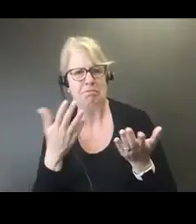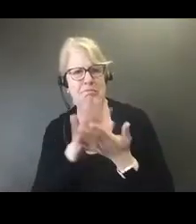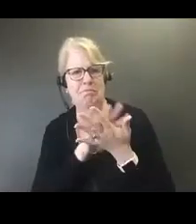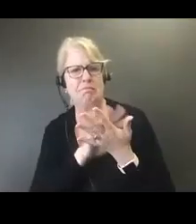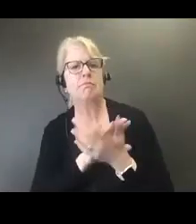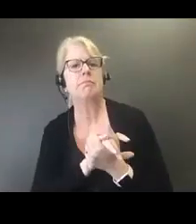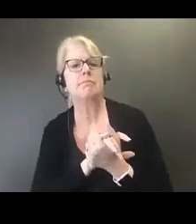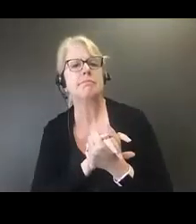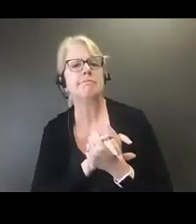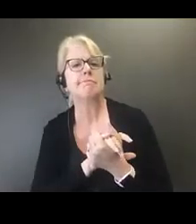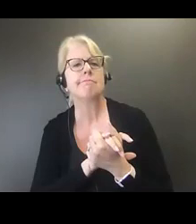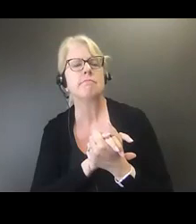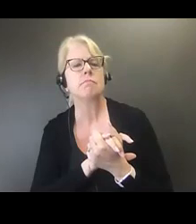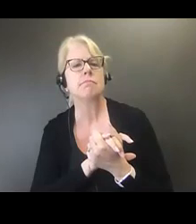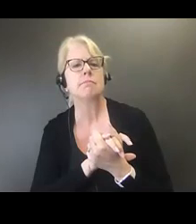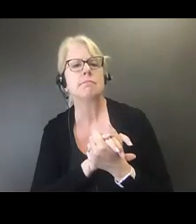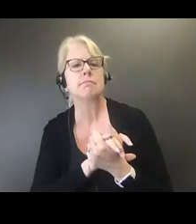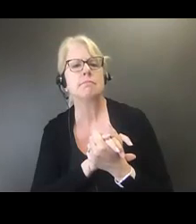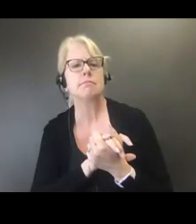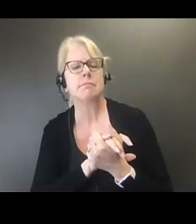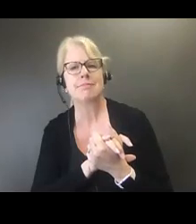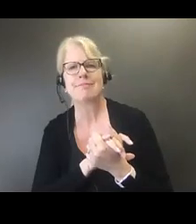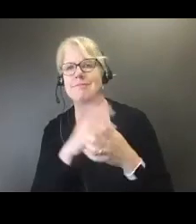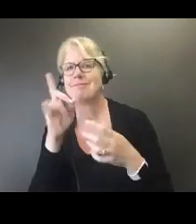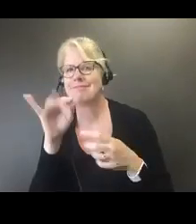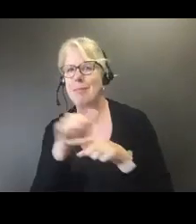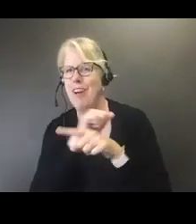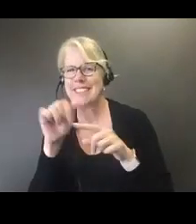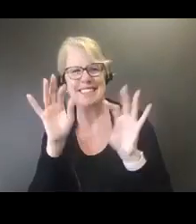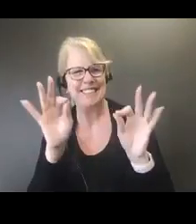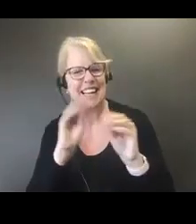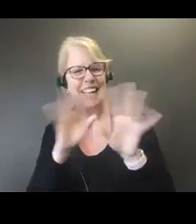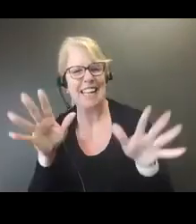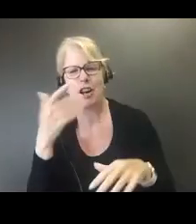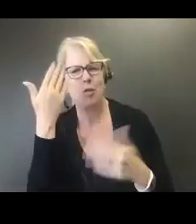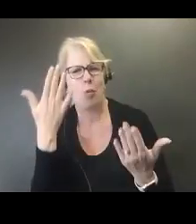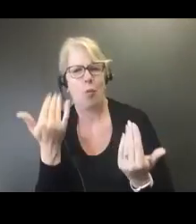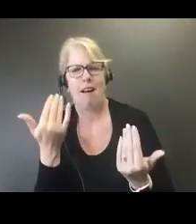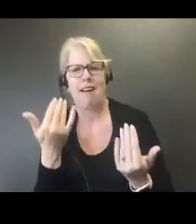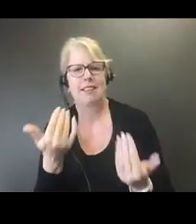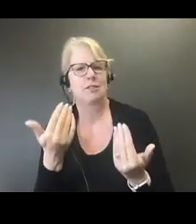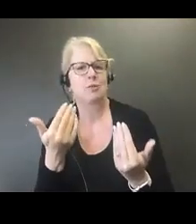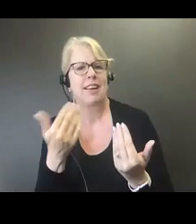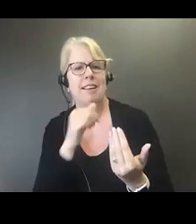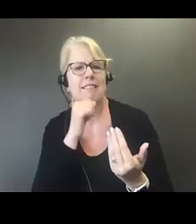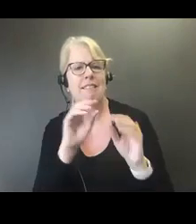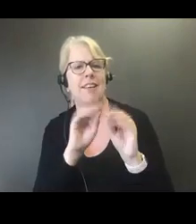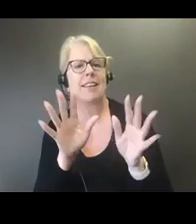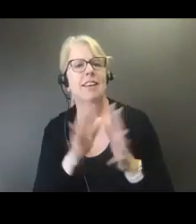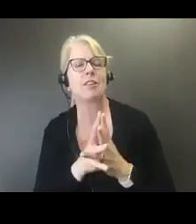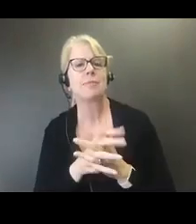Okay, let me get out of here again. I know, and when we did our practice run, they were clear, so. Yeah, I'm not sure what that is